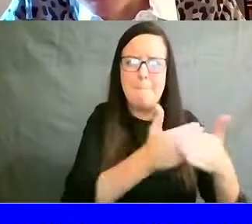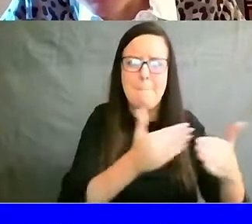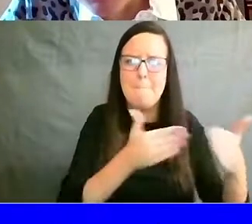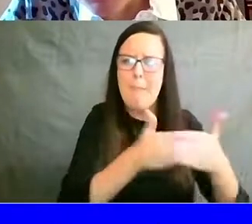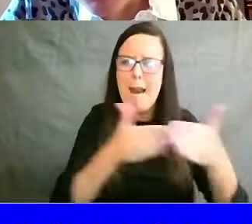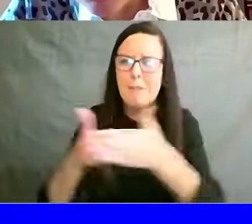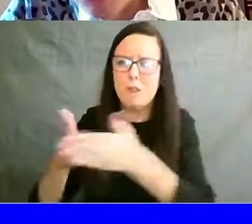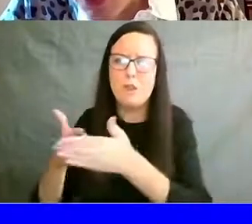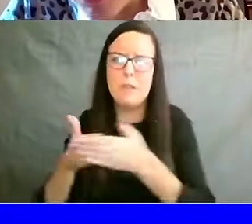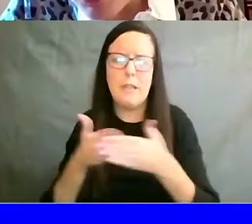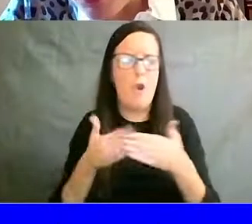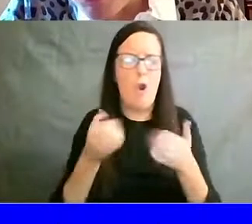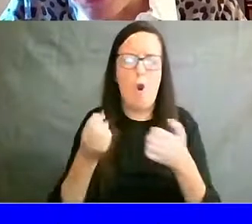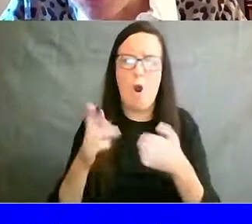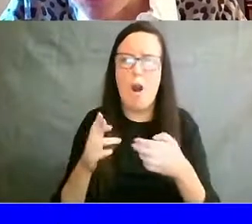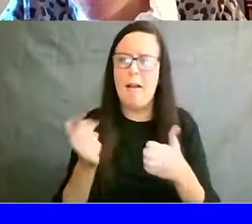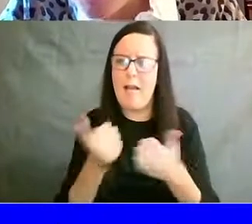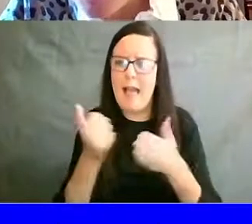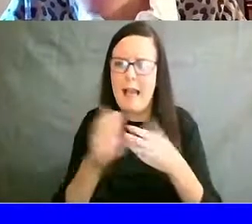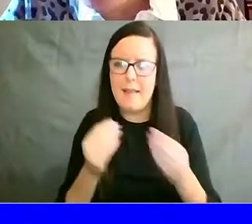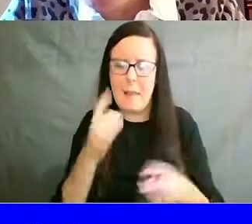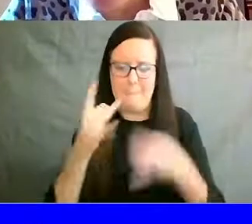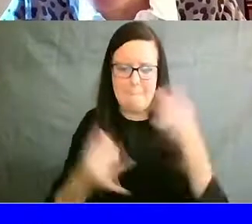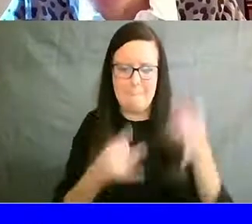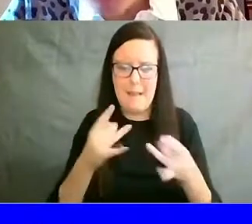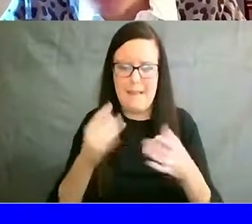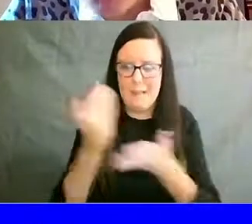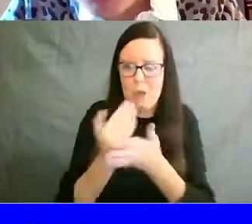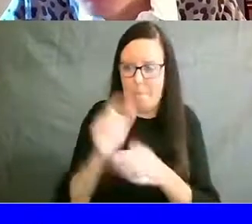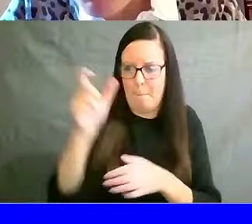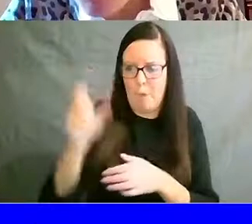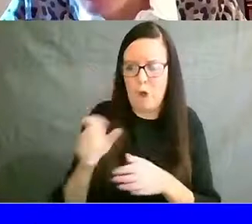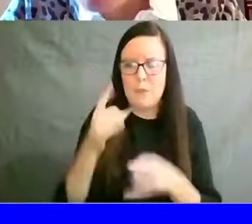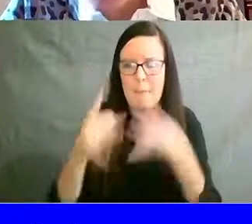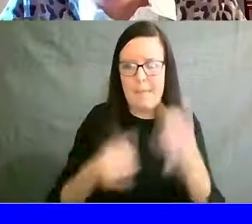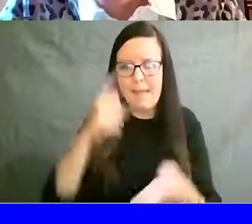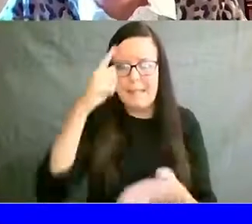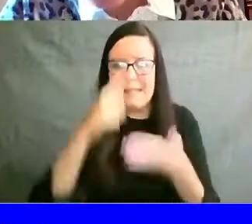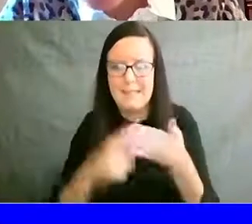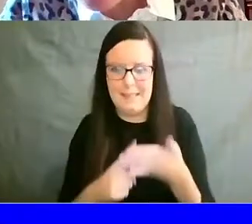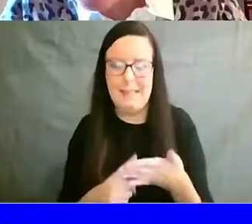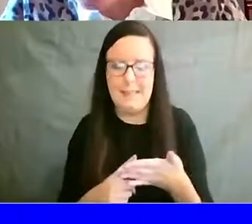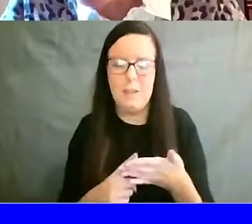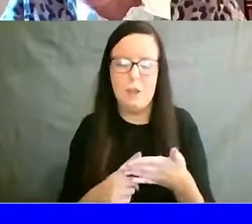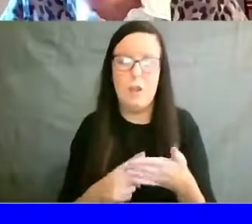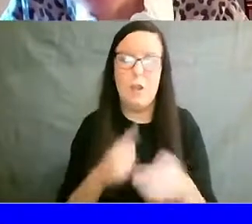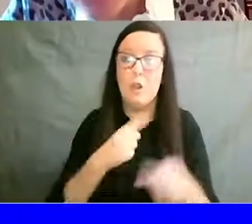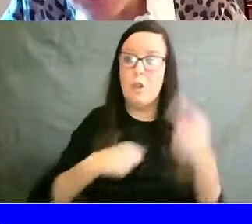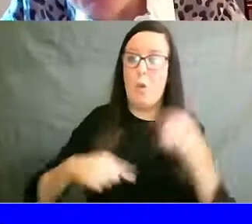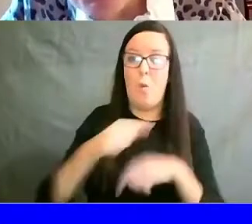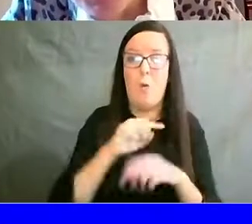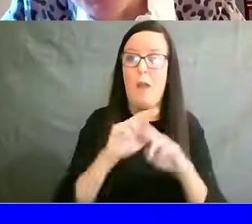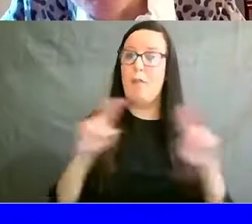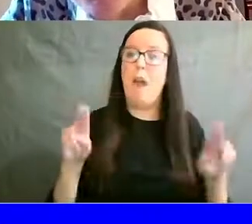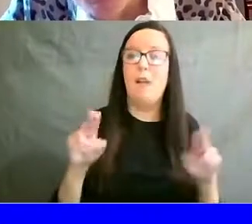their decision making capacity. So we have a role in that. We aren't the regulator, obviously, of